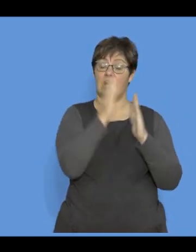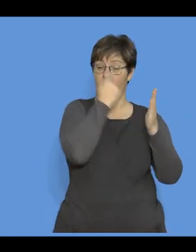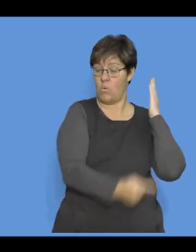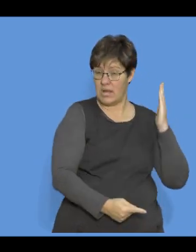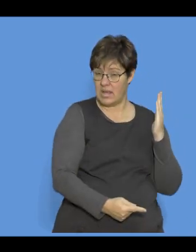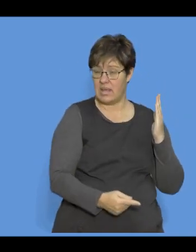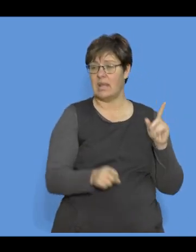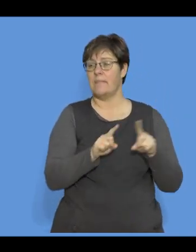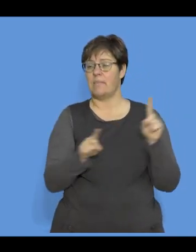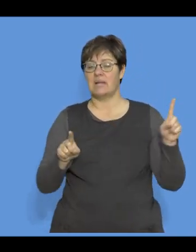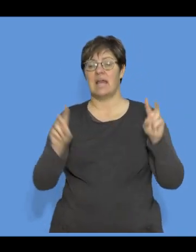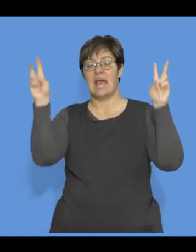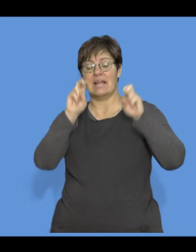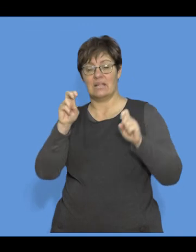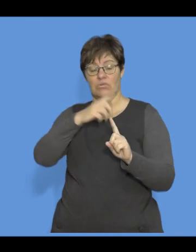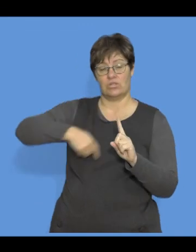about electric circuits.